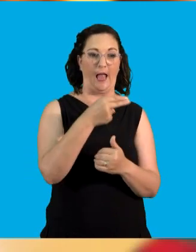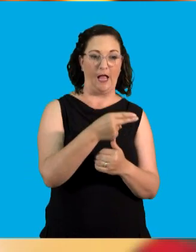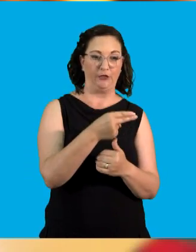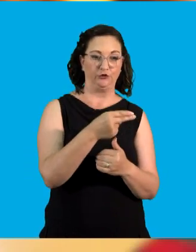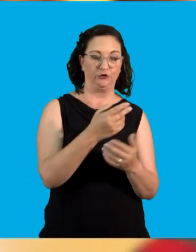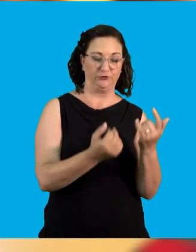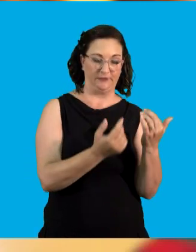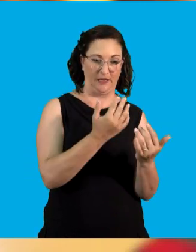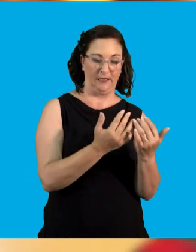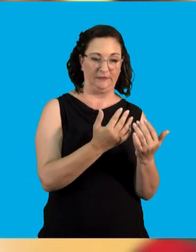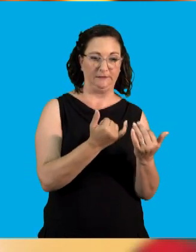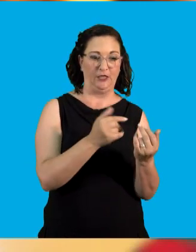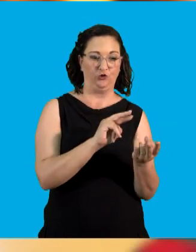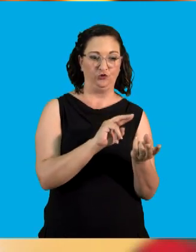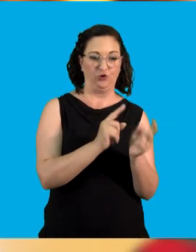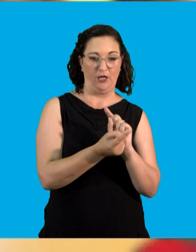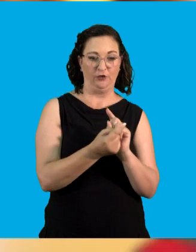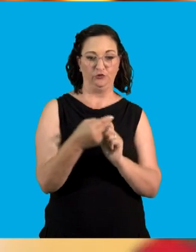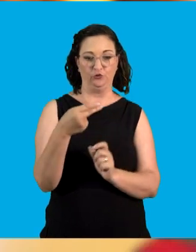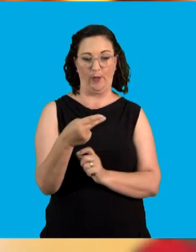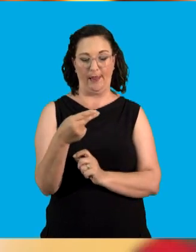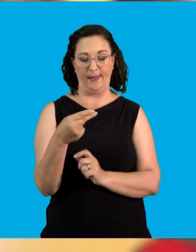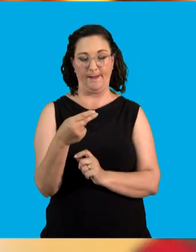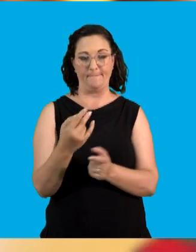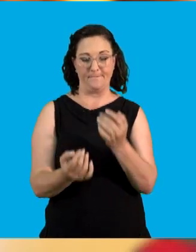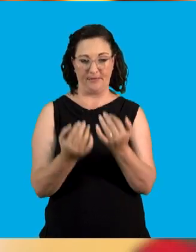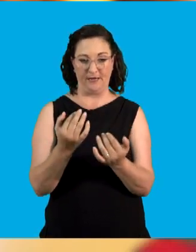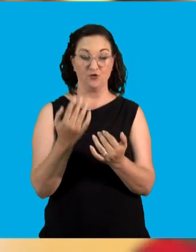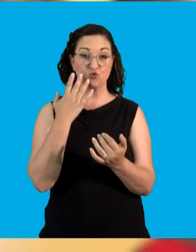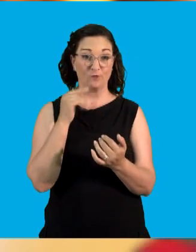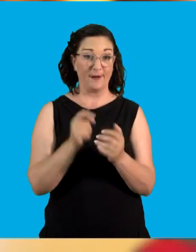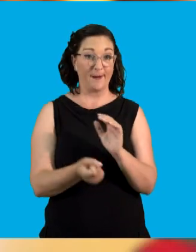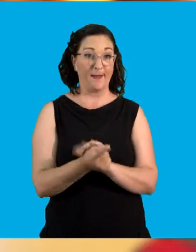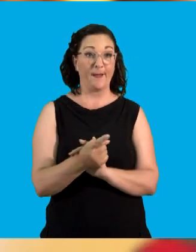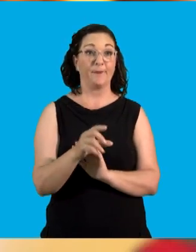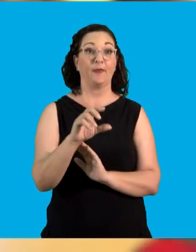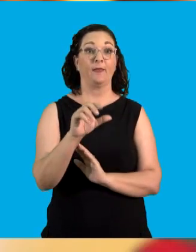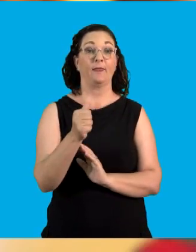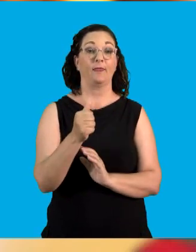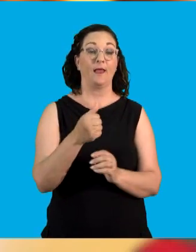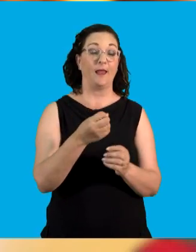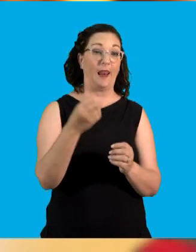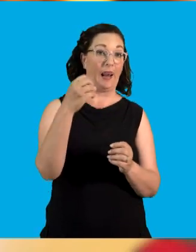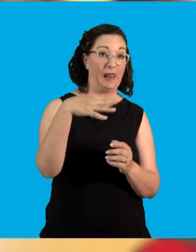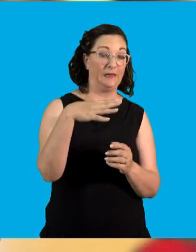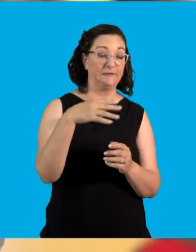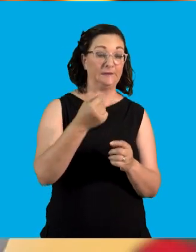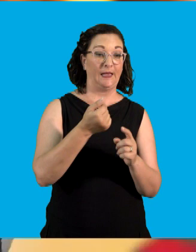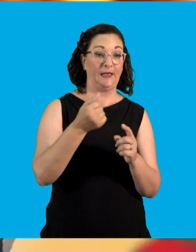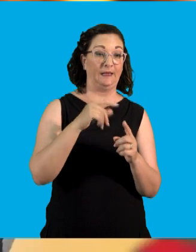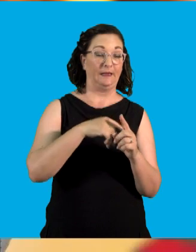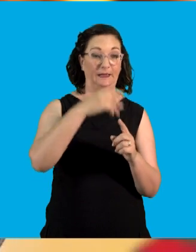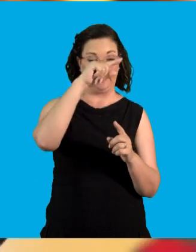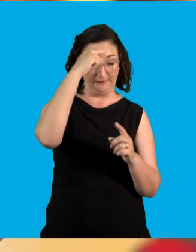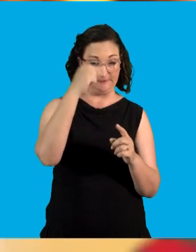hydrogen gas converts itself to helium gas. And when that happens, light and heat energy